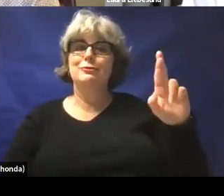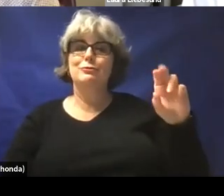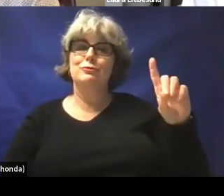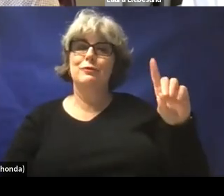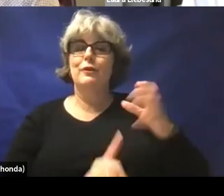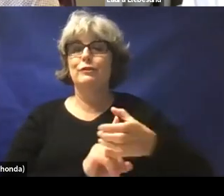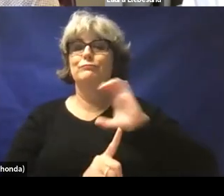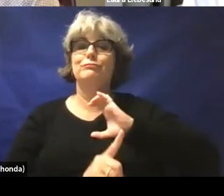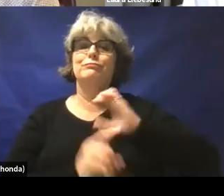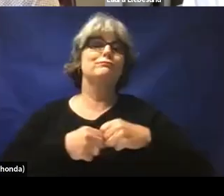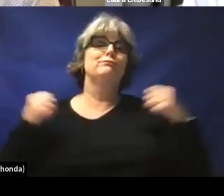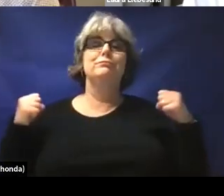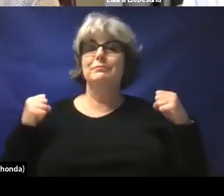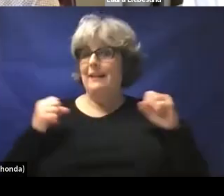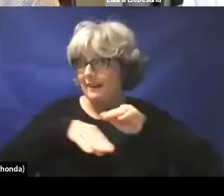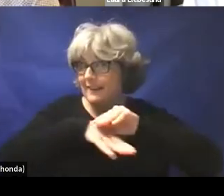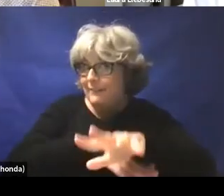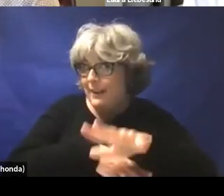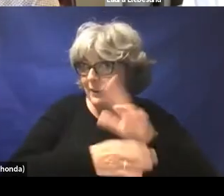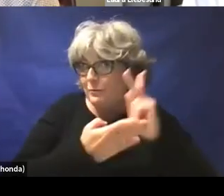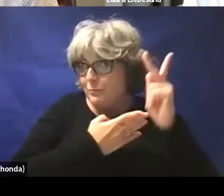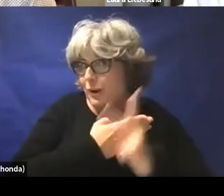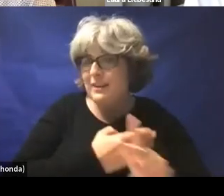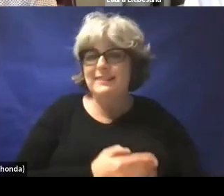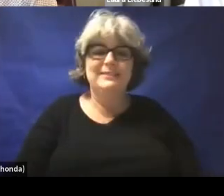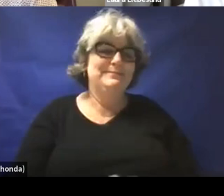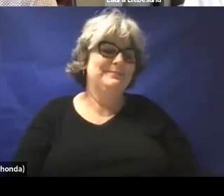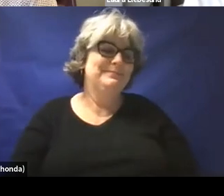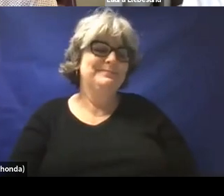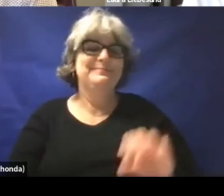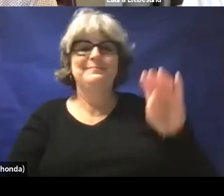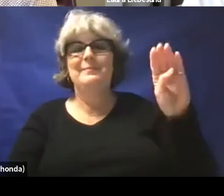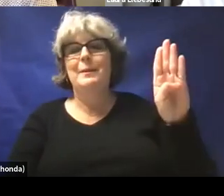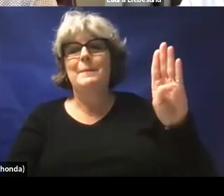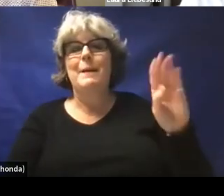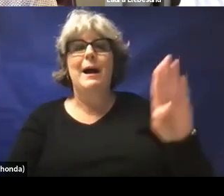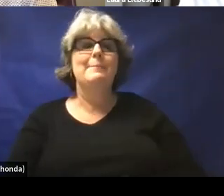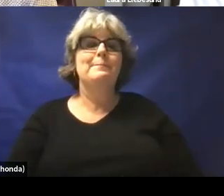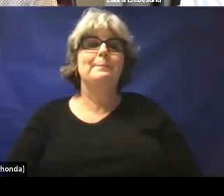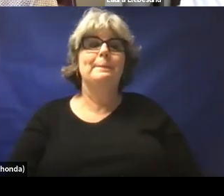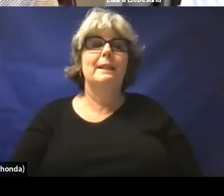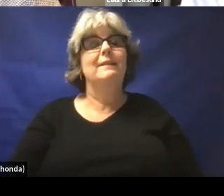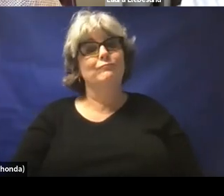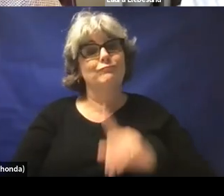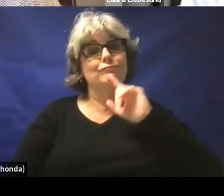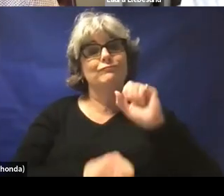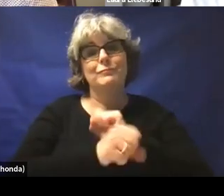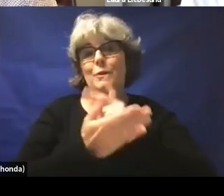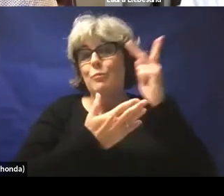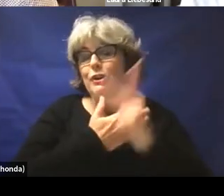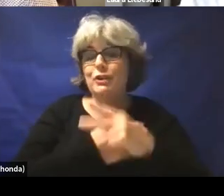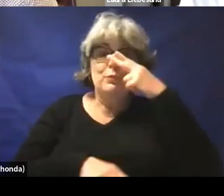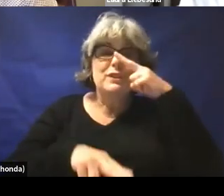and kind of how that affected the project. Sure, I can start off with that one. First of all, it was a lot of fun. Like